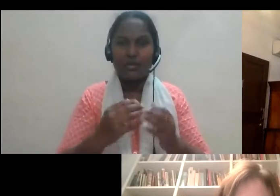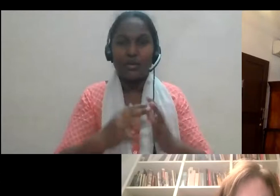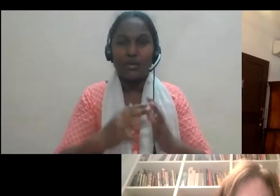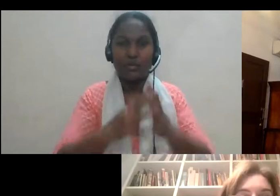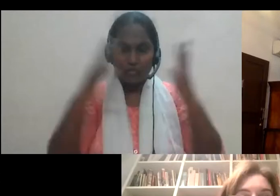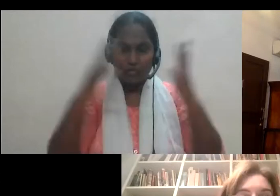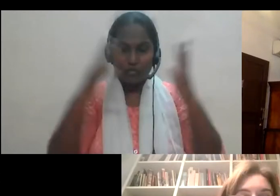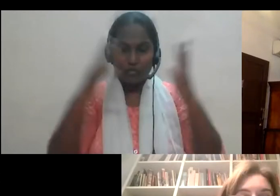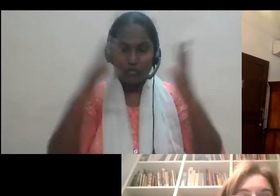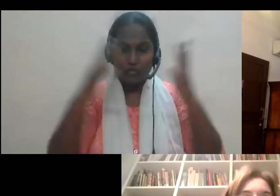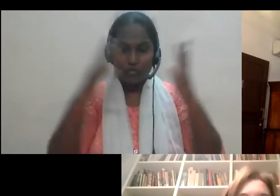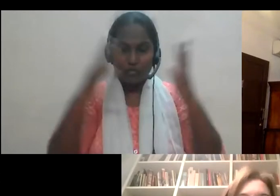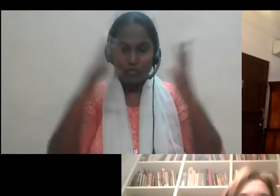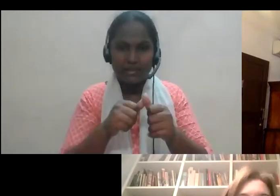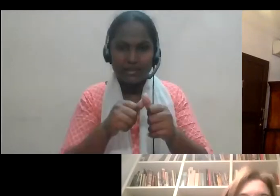Canon,